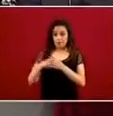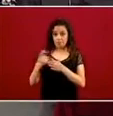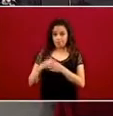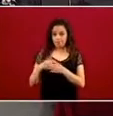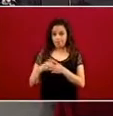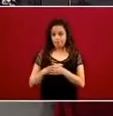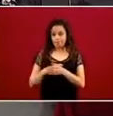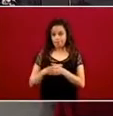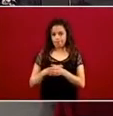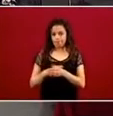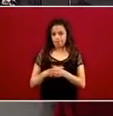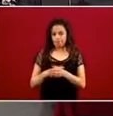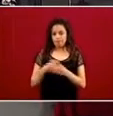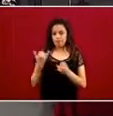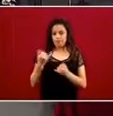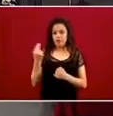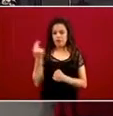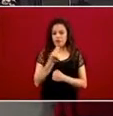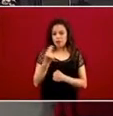that regard.